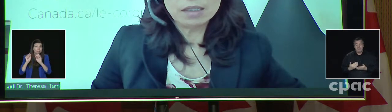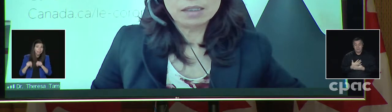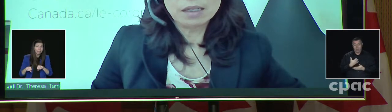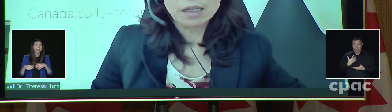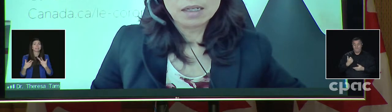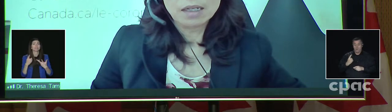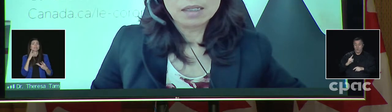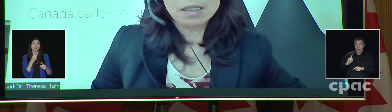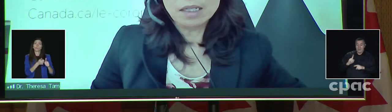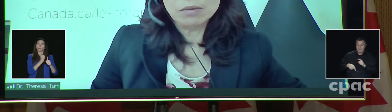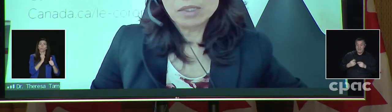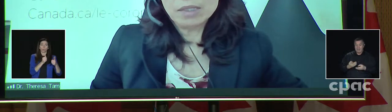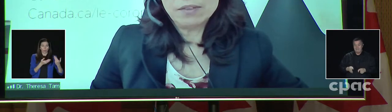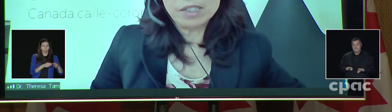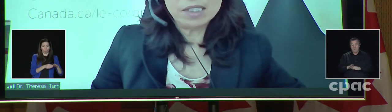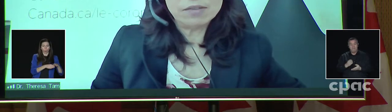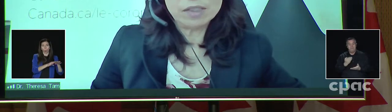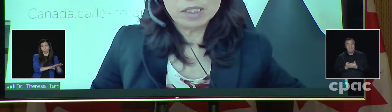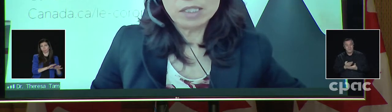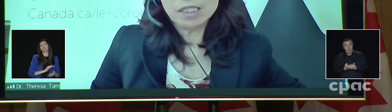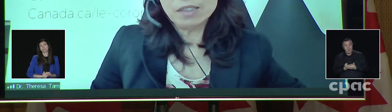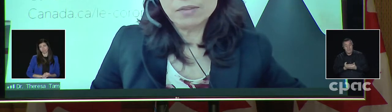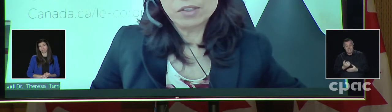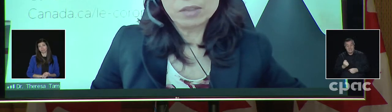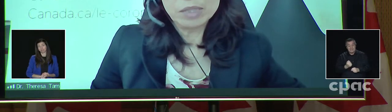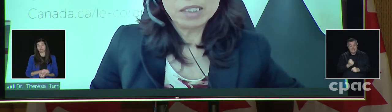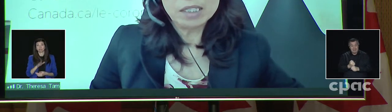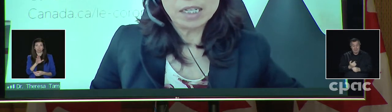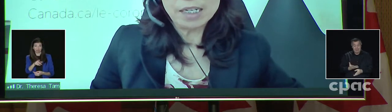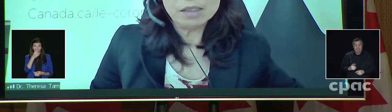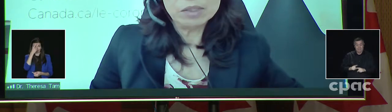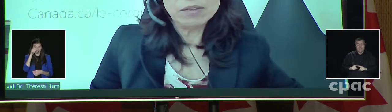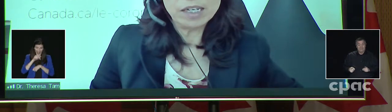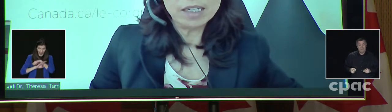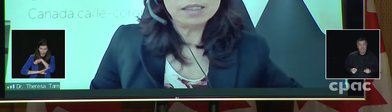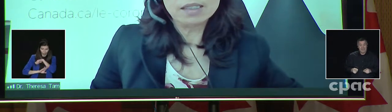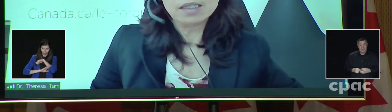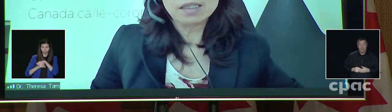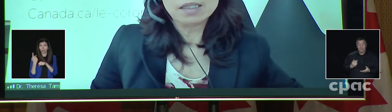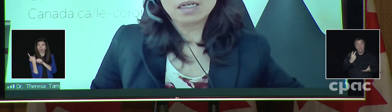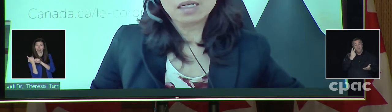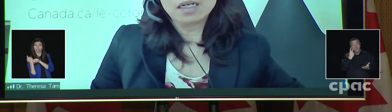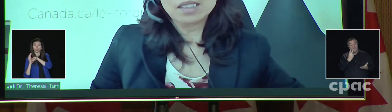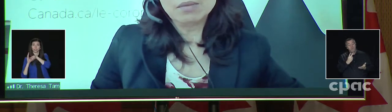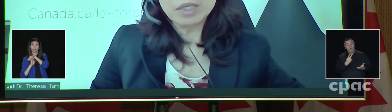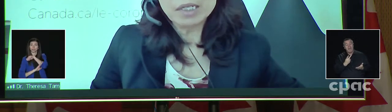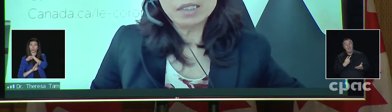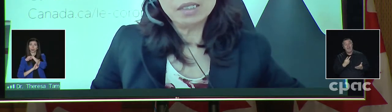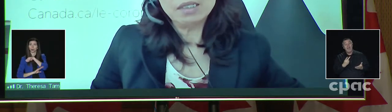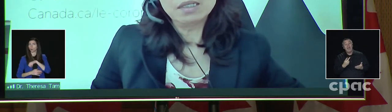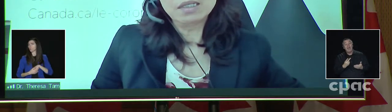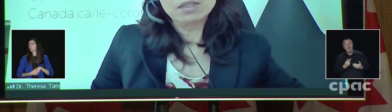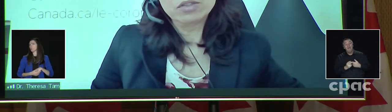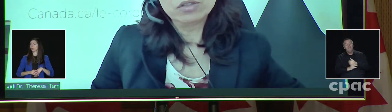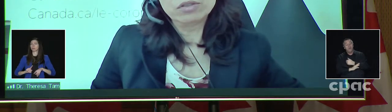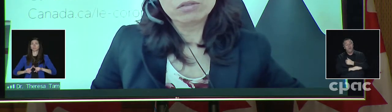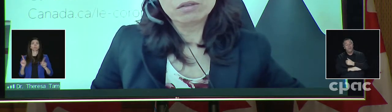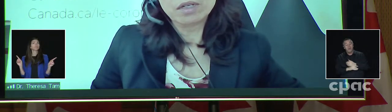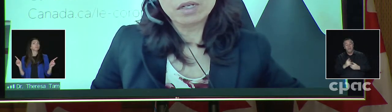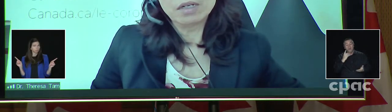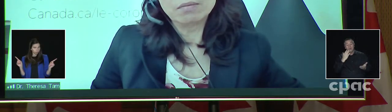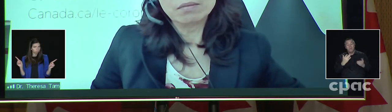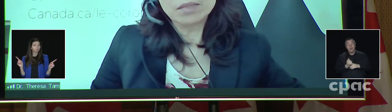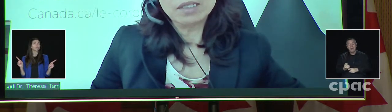things. This year is very different. Look at this fall compared to last. We've had the ability